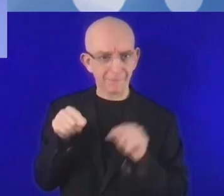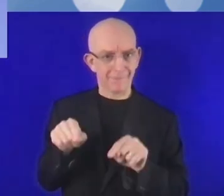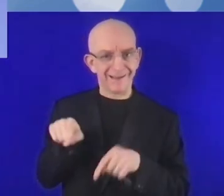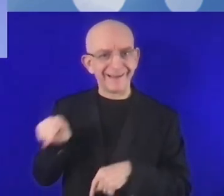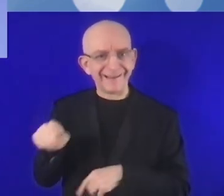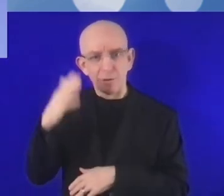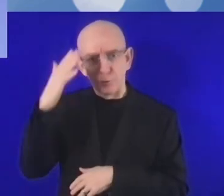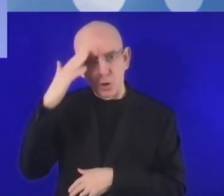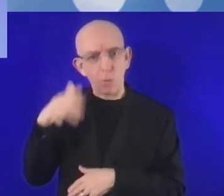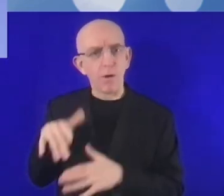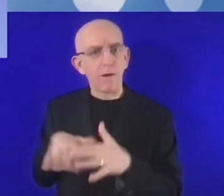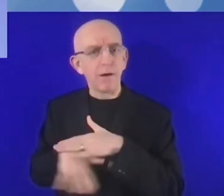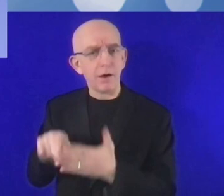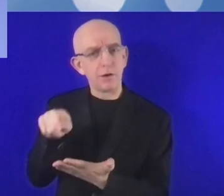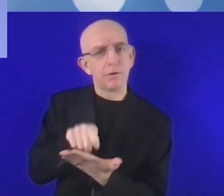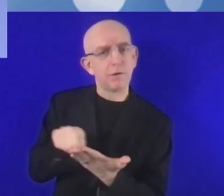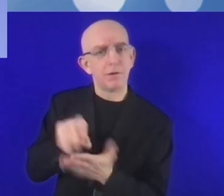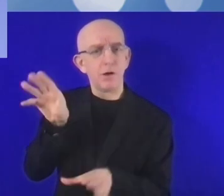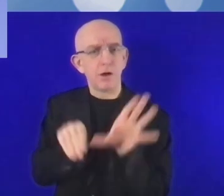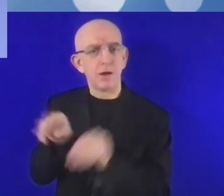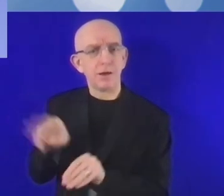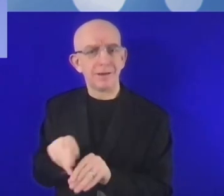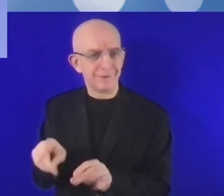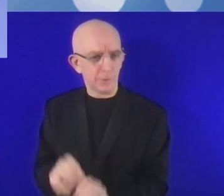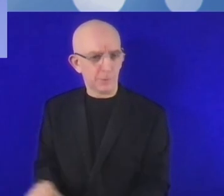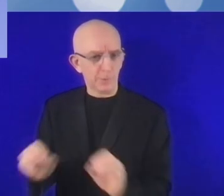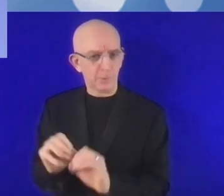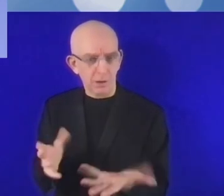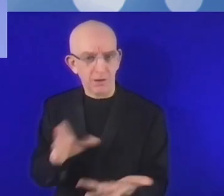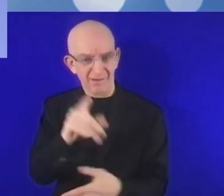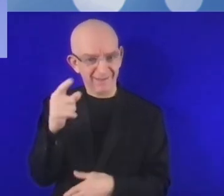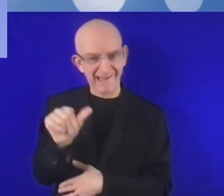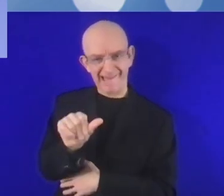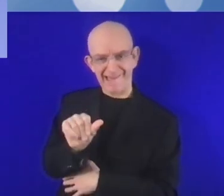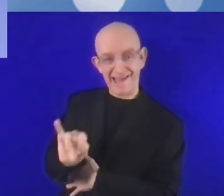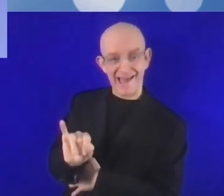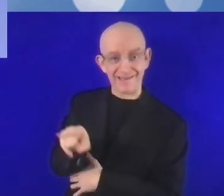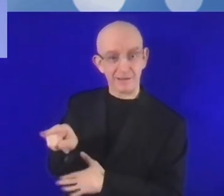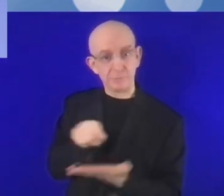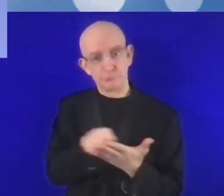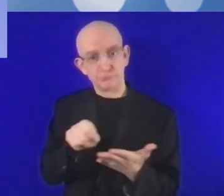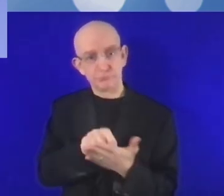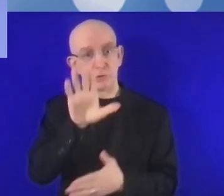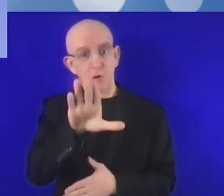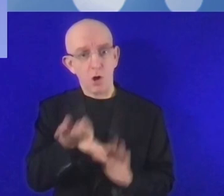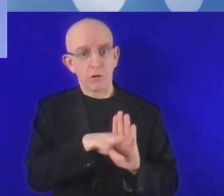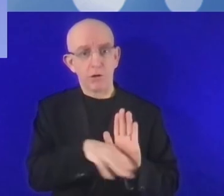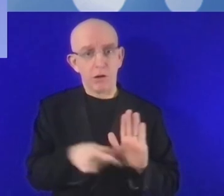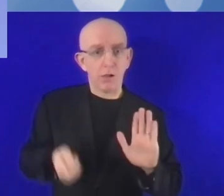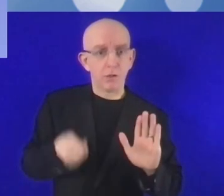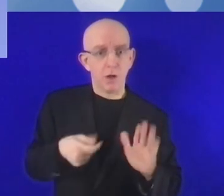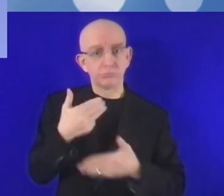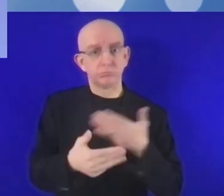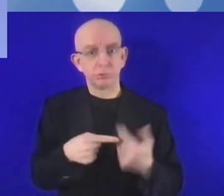you without you visiting a doctor. Or the obvious one, imagine a world where you can just Google something